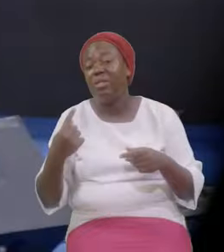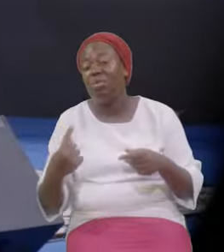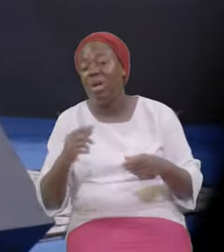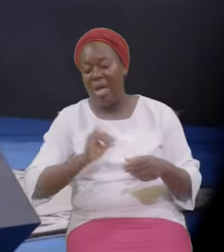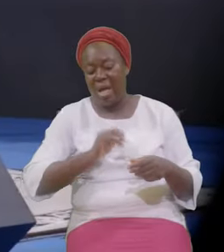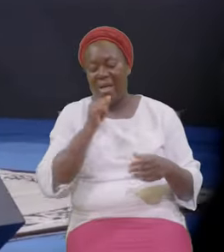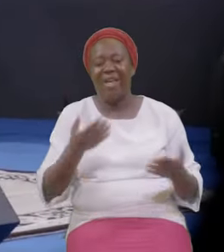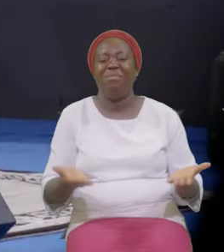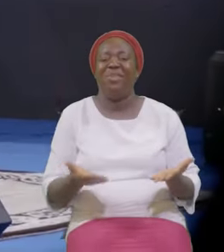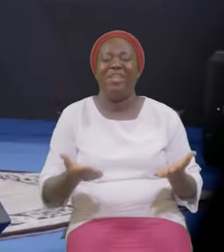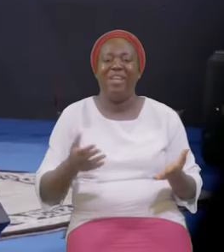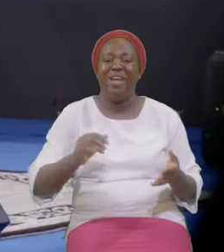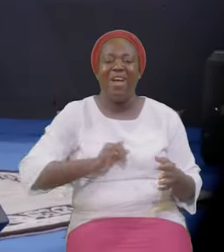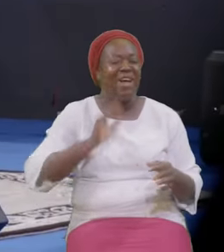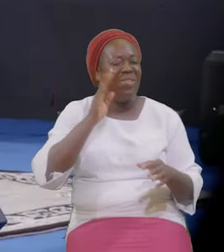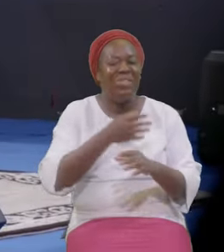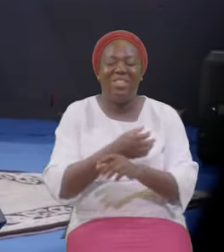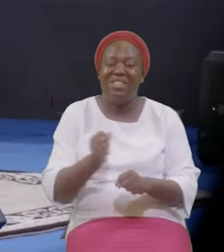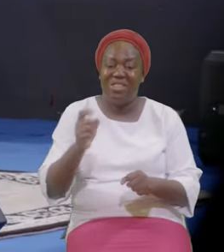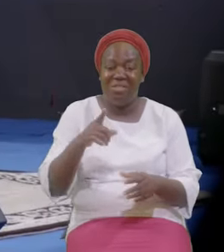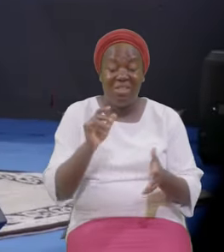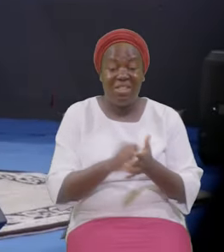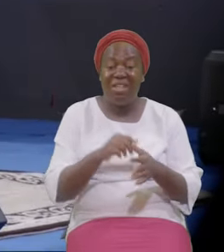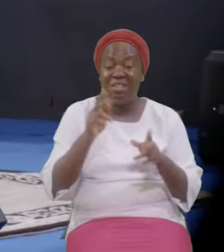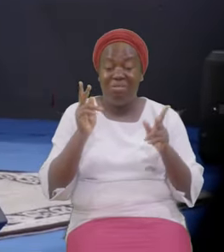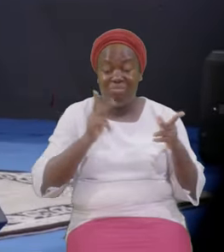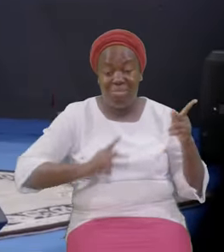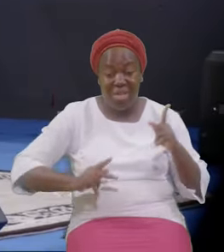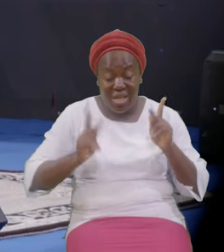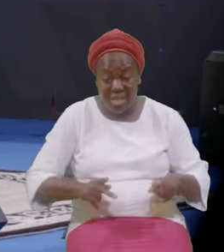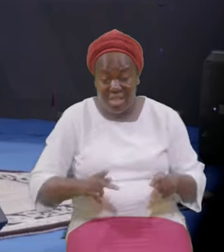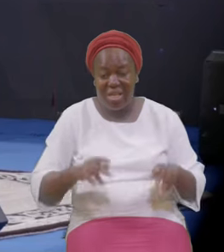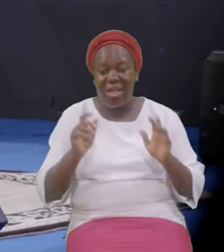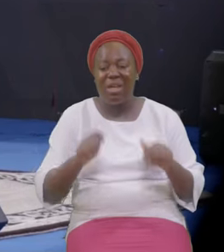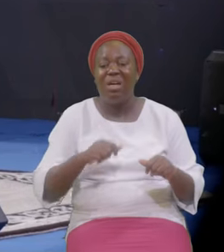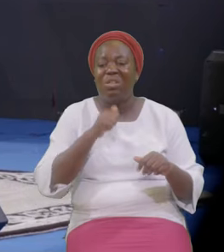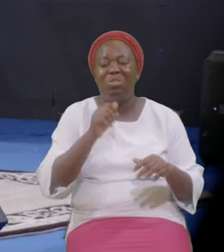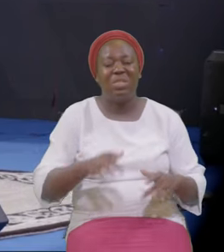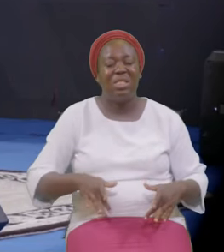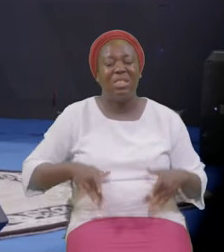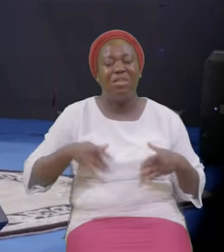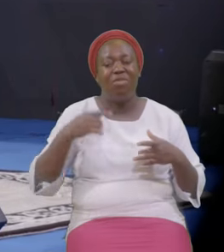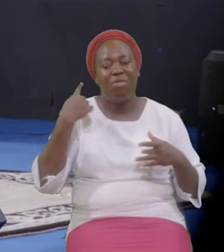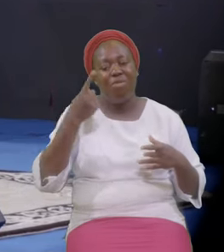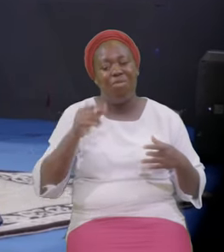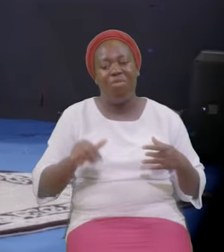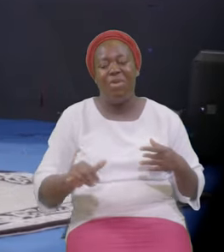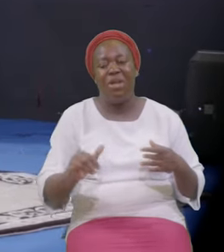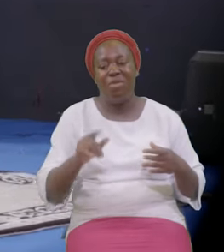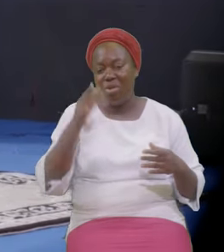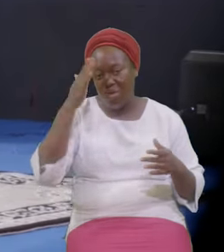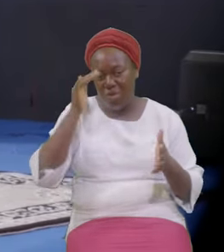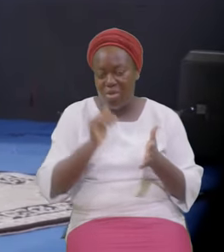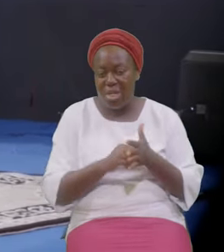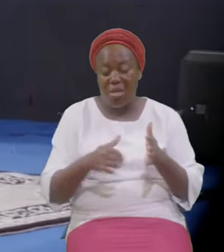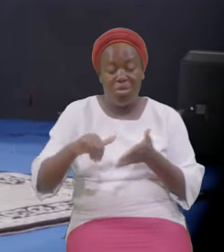will save you, that person cannot live forever. You know them now. Those ones, in